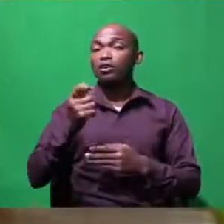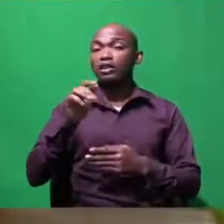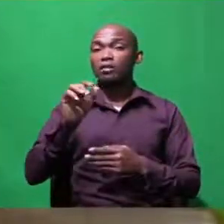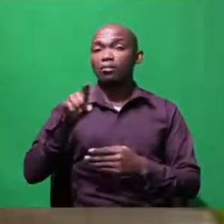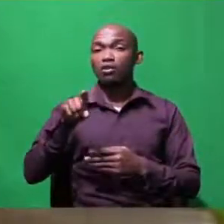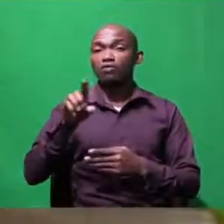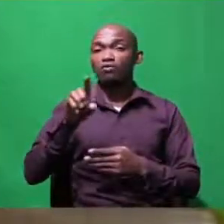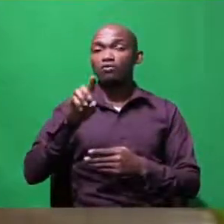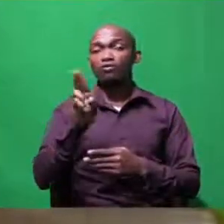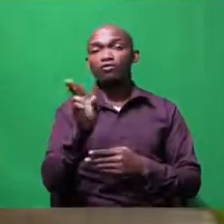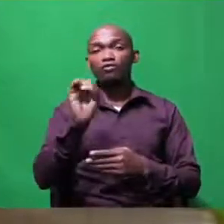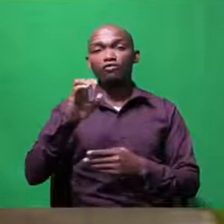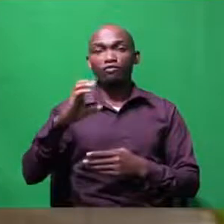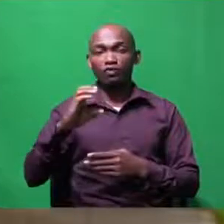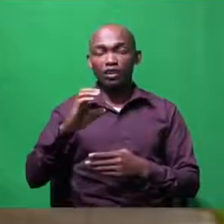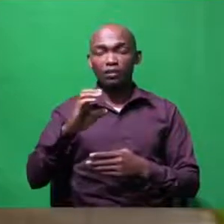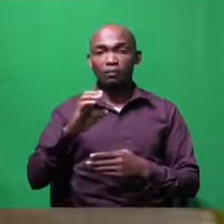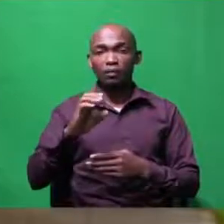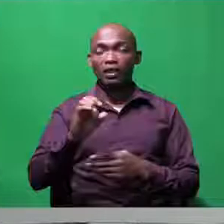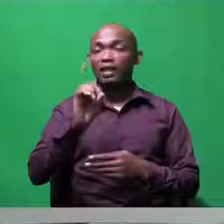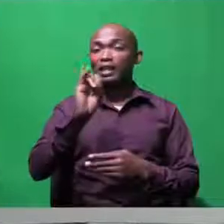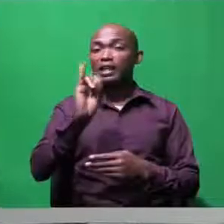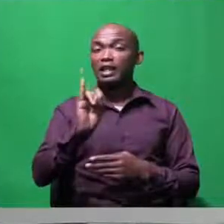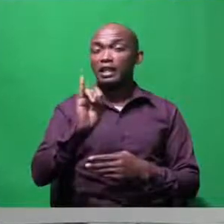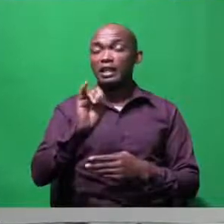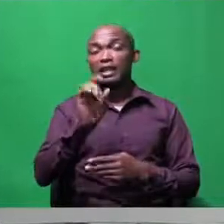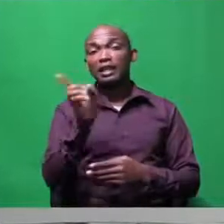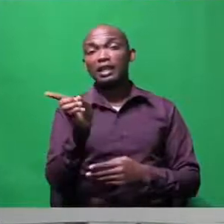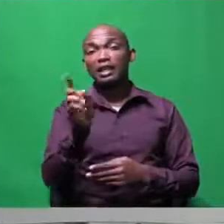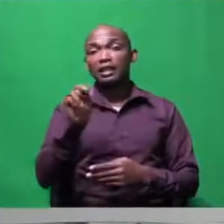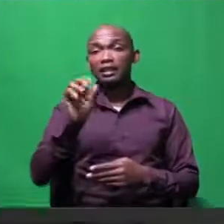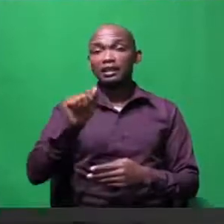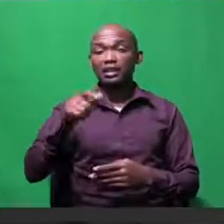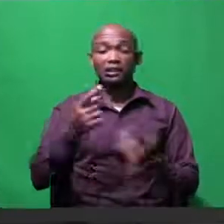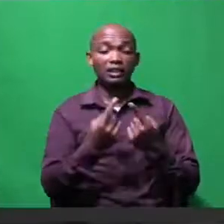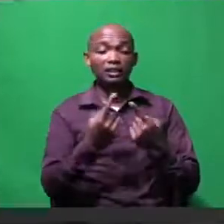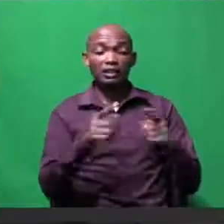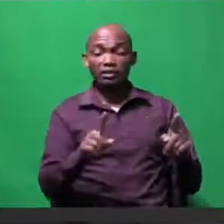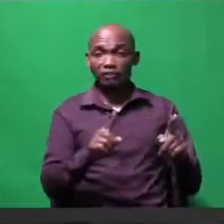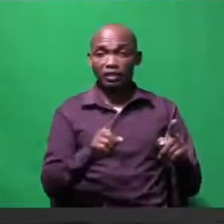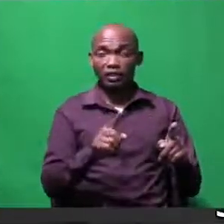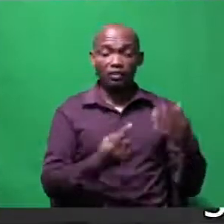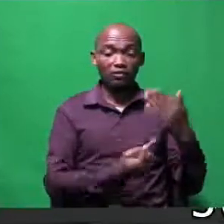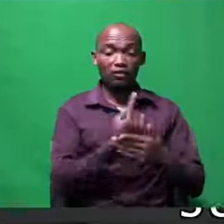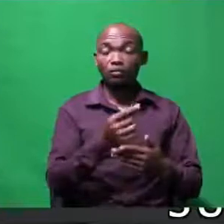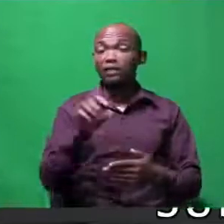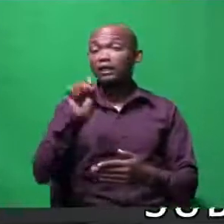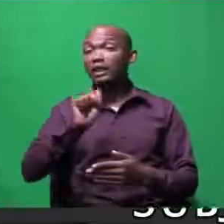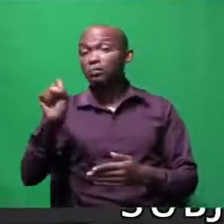rocks. Igneous is different from sedimentary, and the sedimentary is different from the